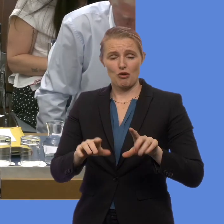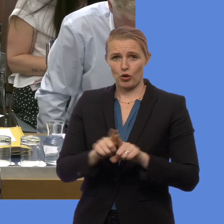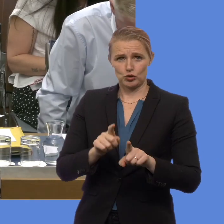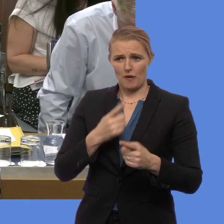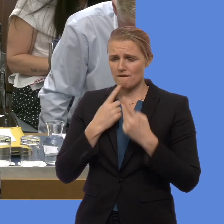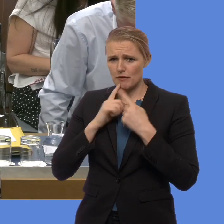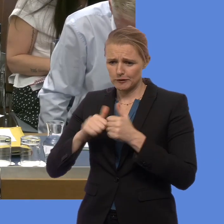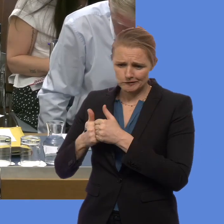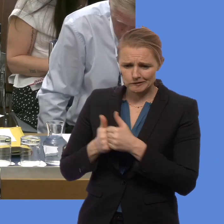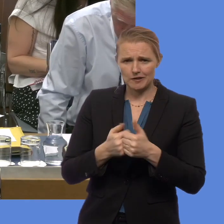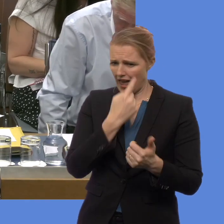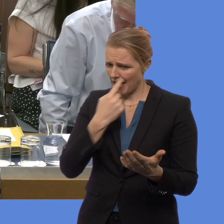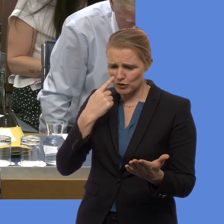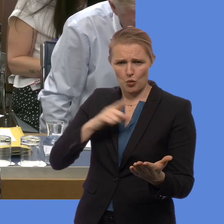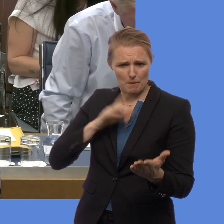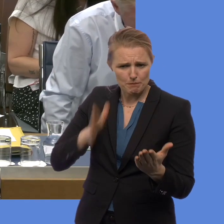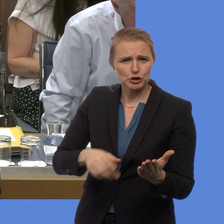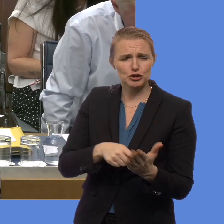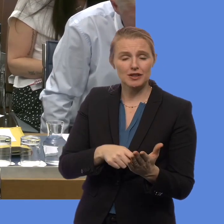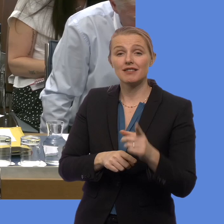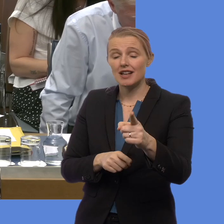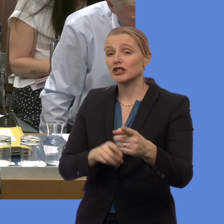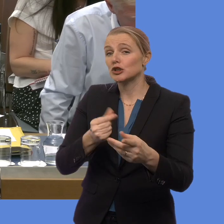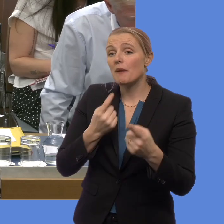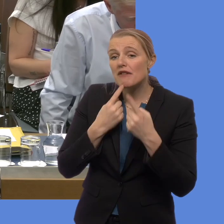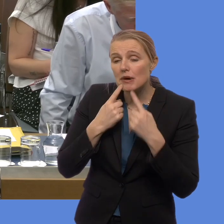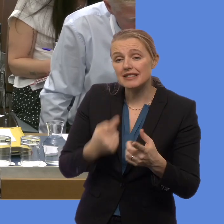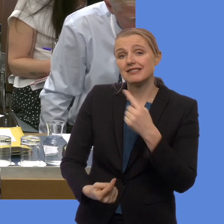legislation, some of which has its roots during the COVID emergency.